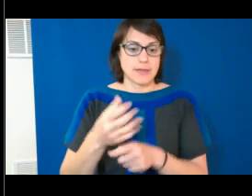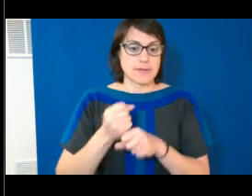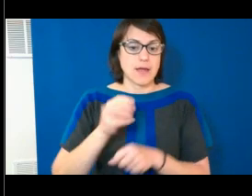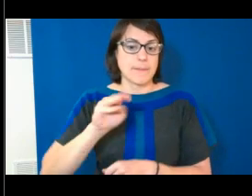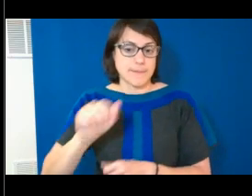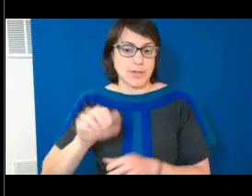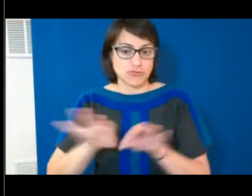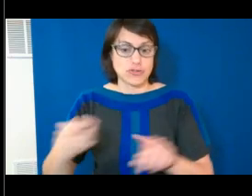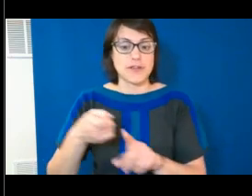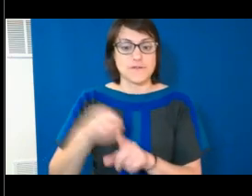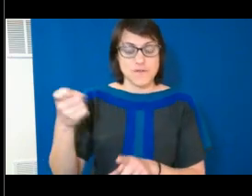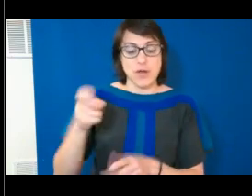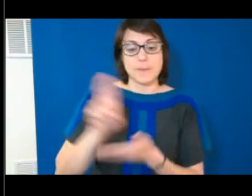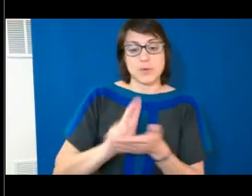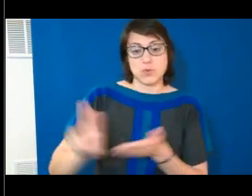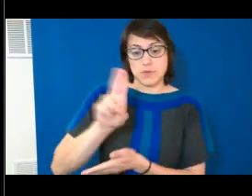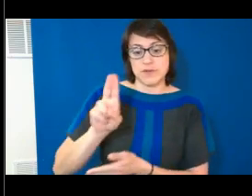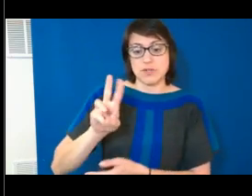Studies.